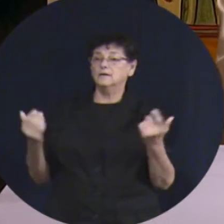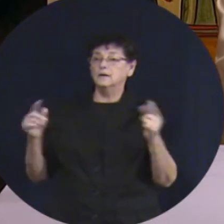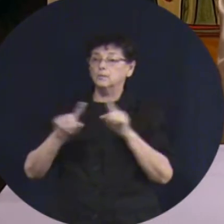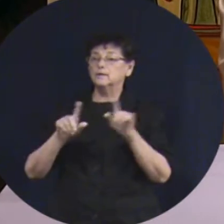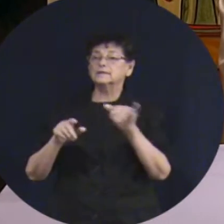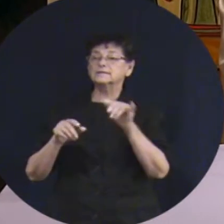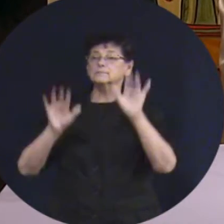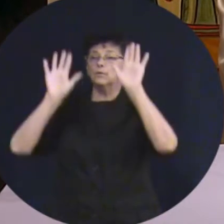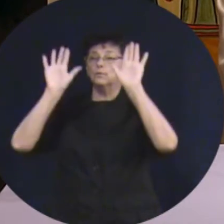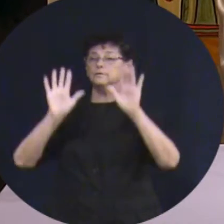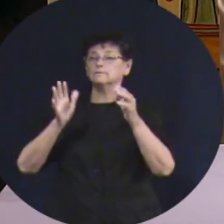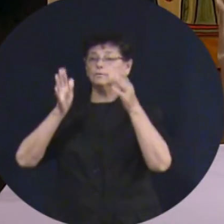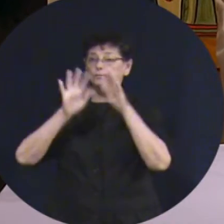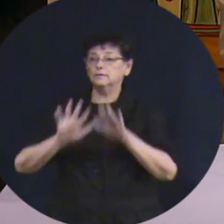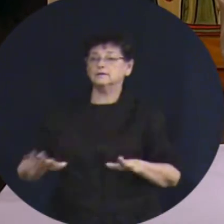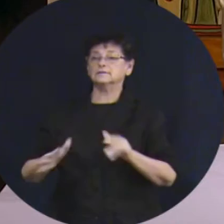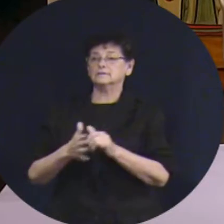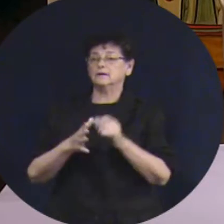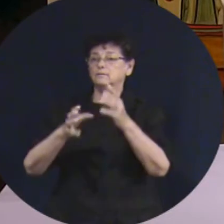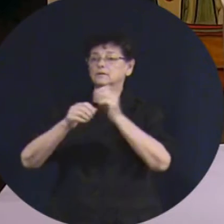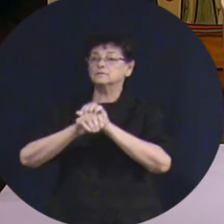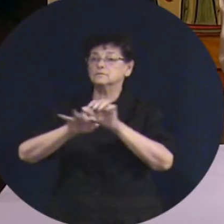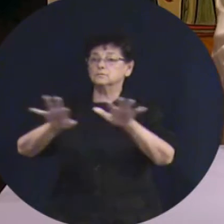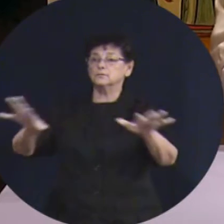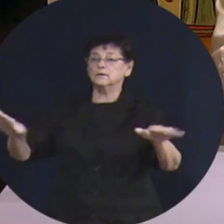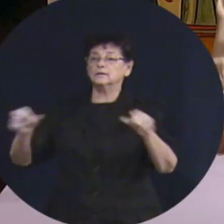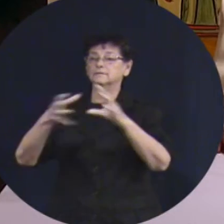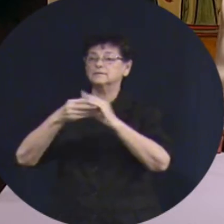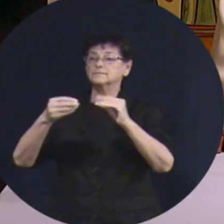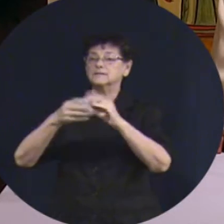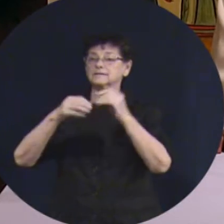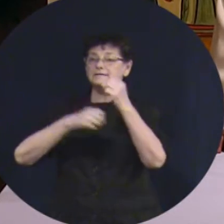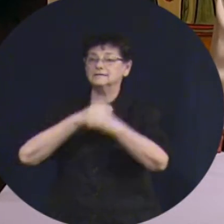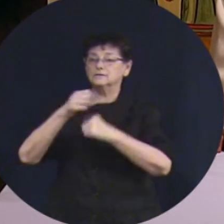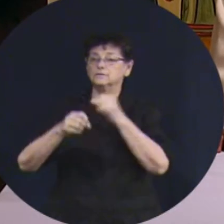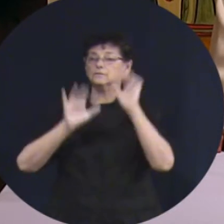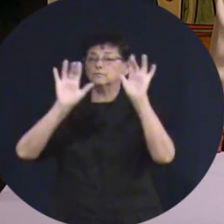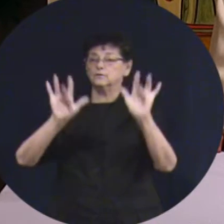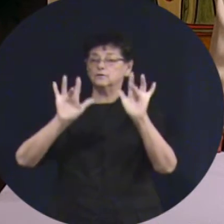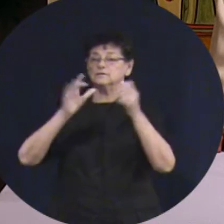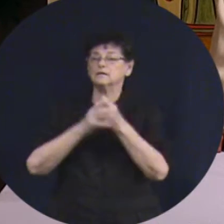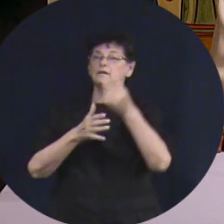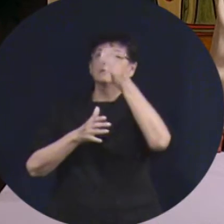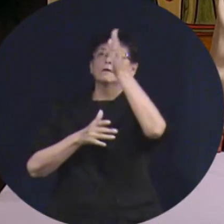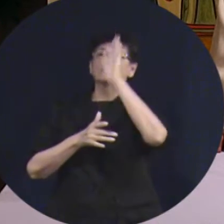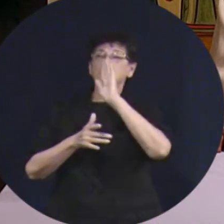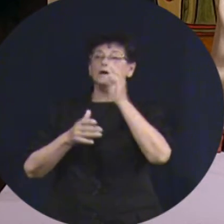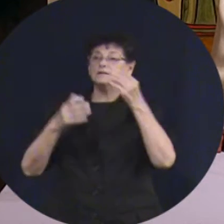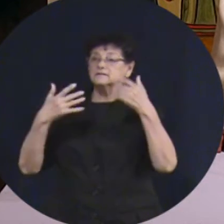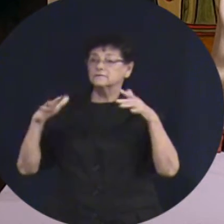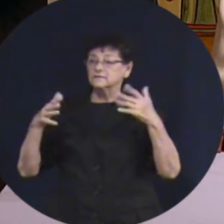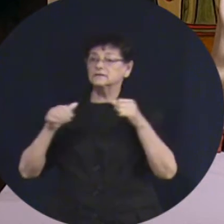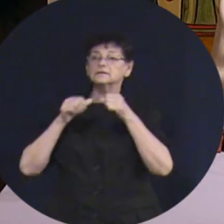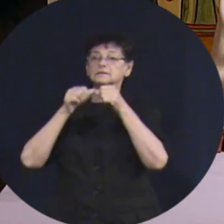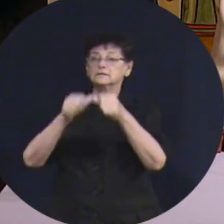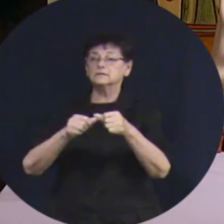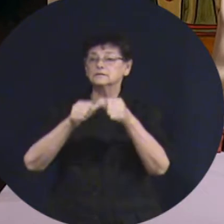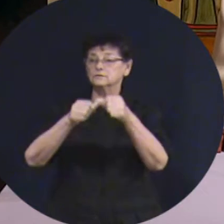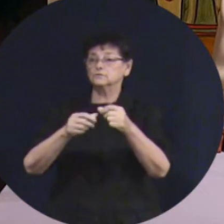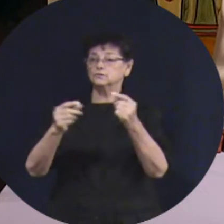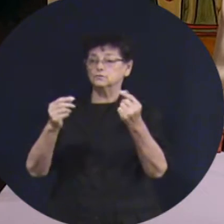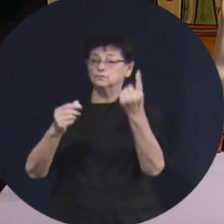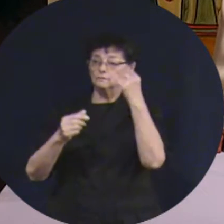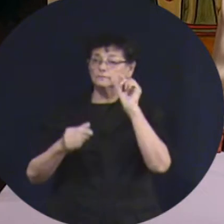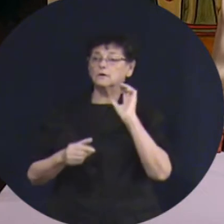in great blessings that we get to spread this message during this year of mercy, of what God has done and continues to do